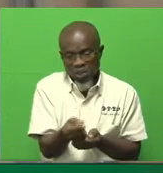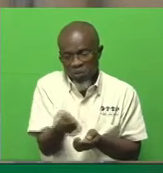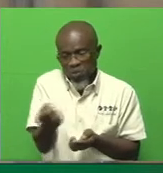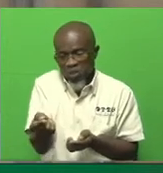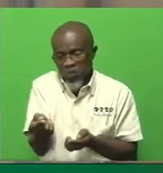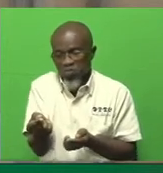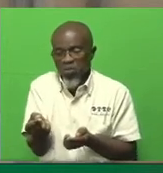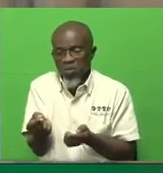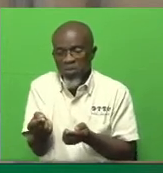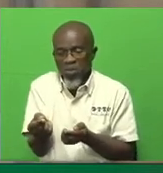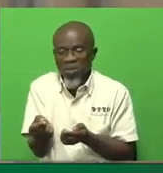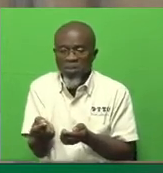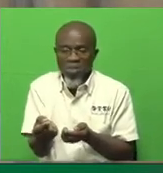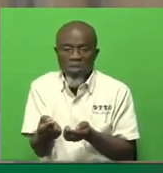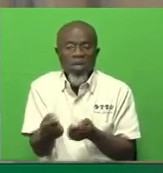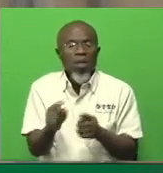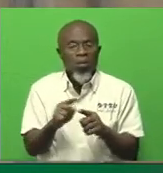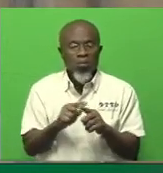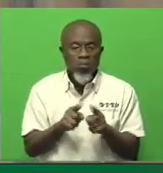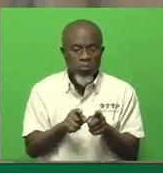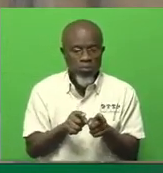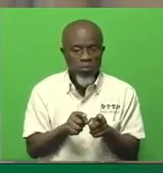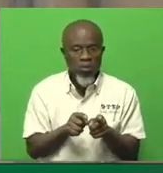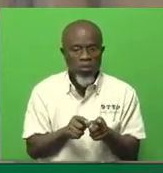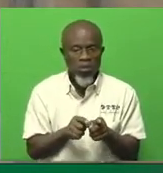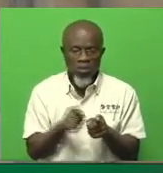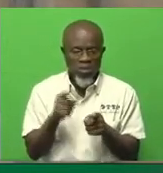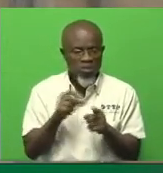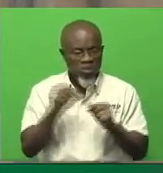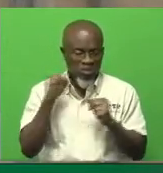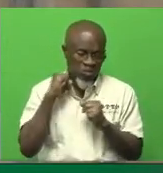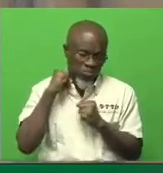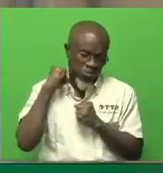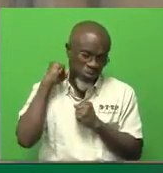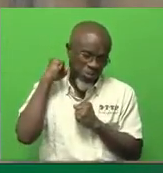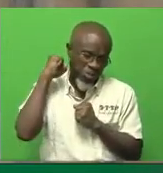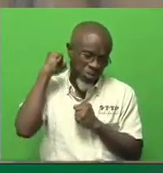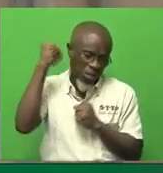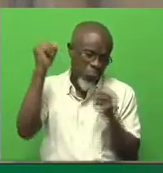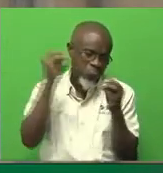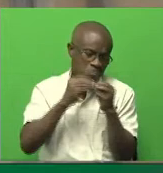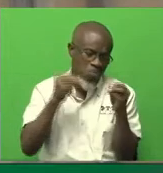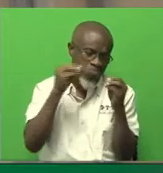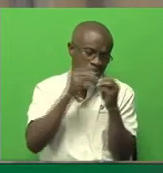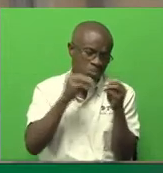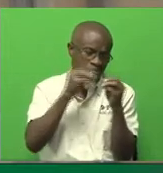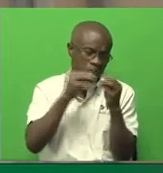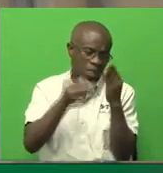and it puts an already distressed family in more distress to go and have to find